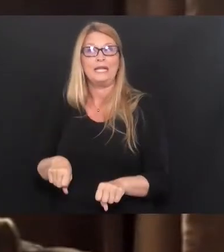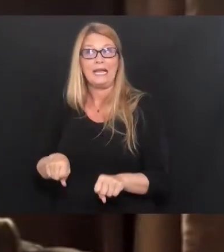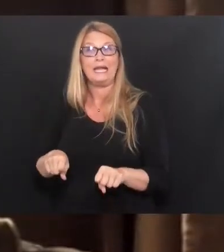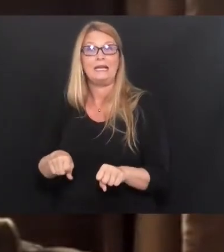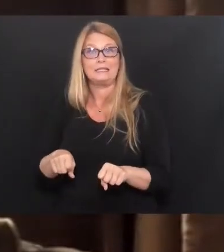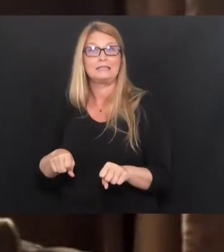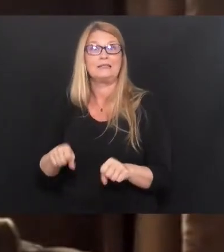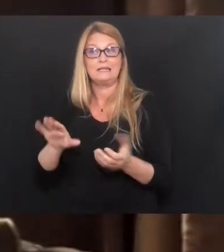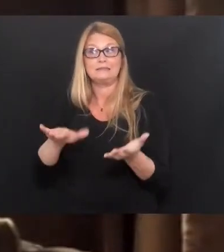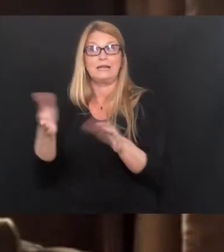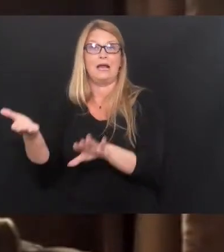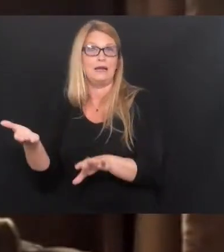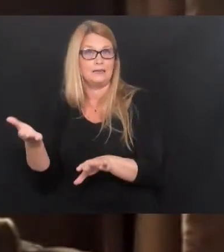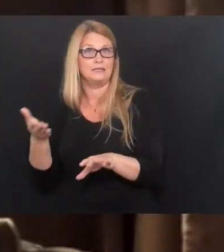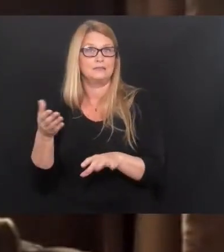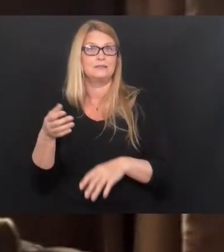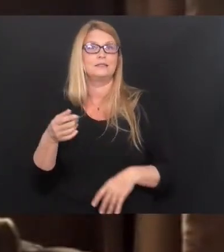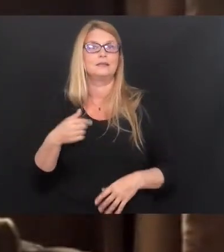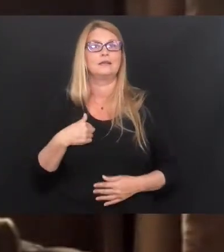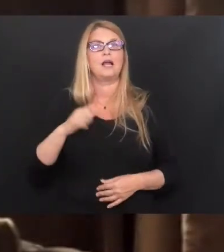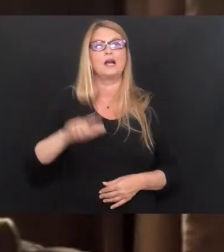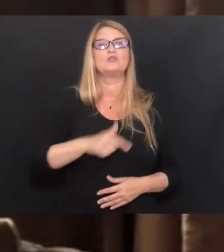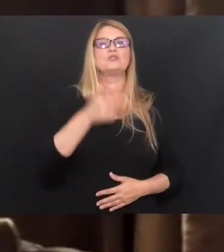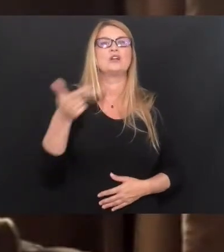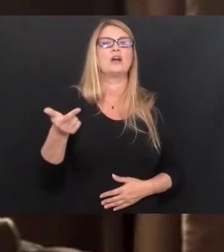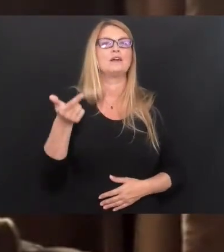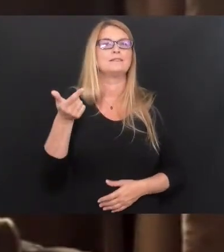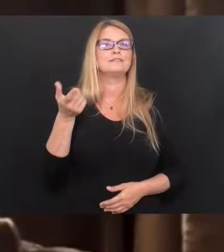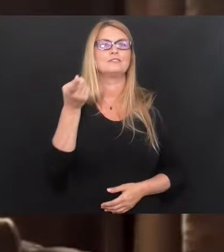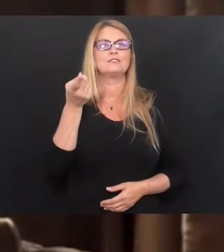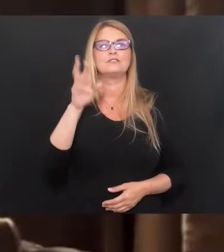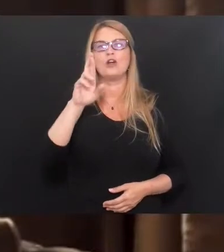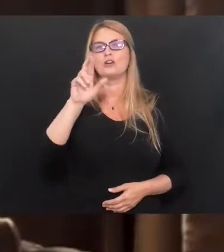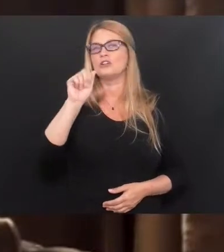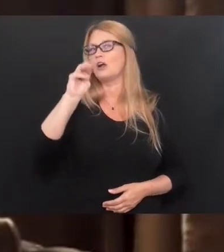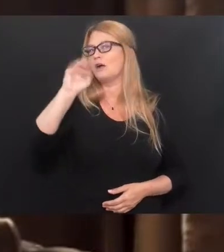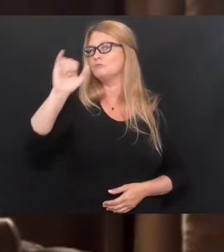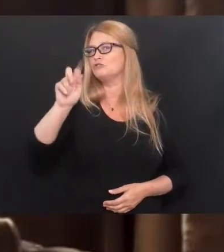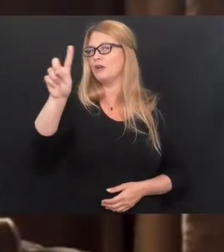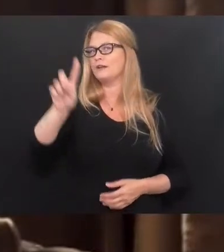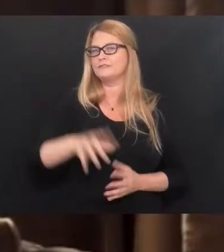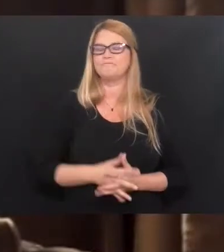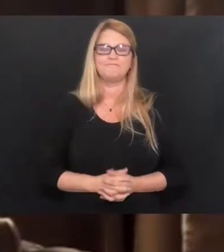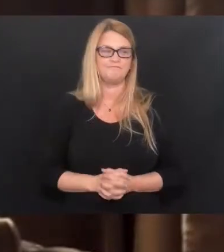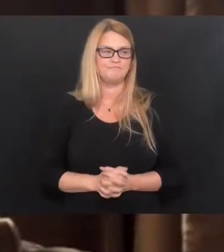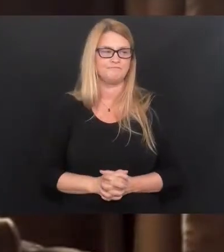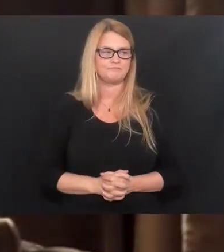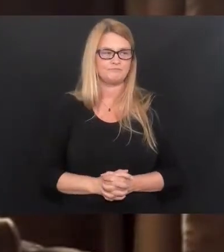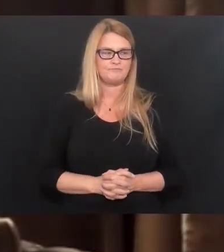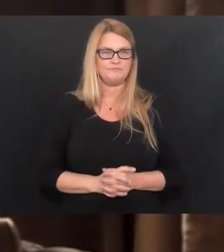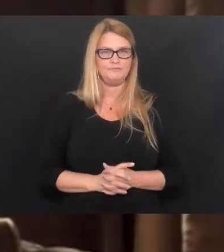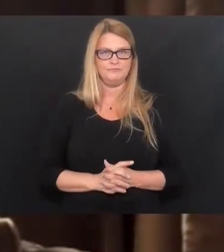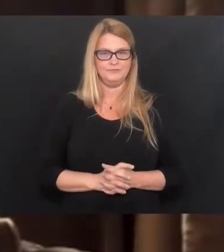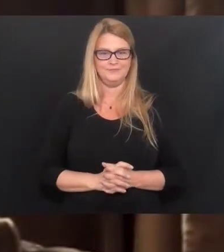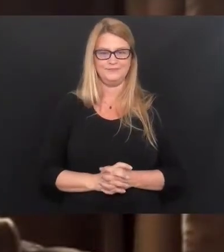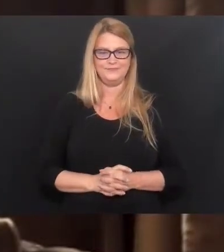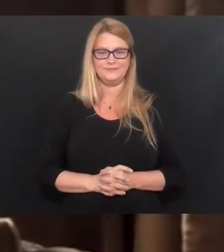and in their communities. So, Governor, I'll turn it over to Ein for more comment.